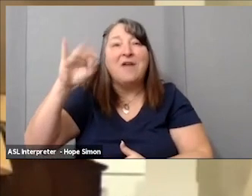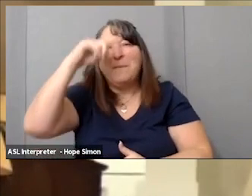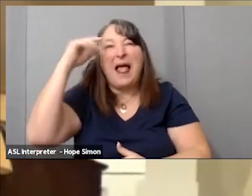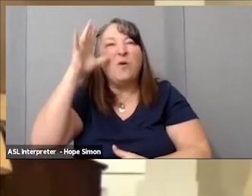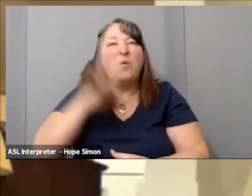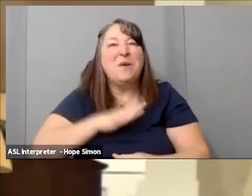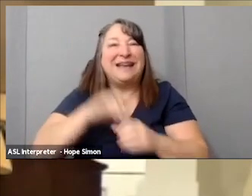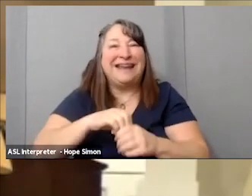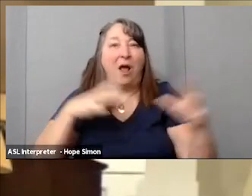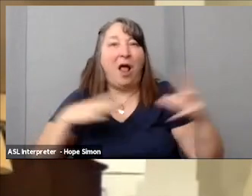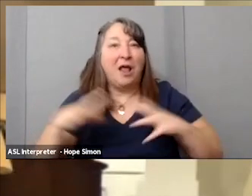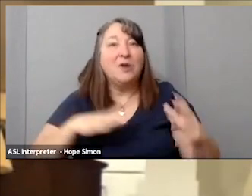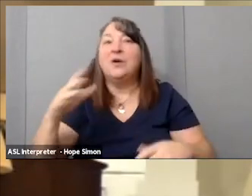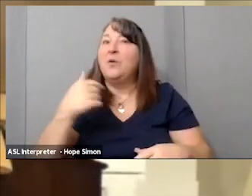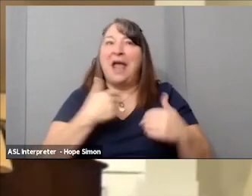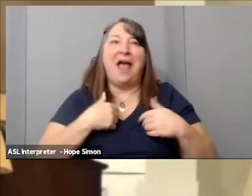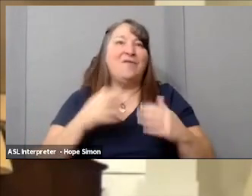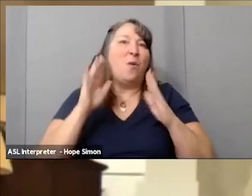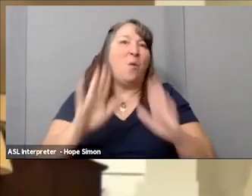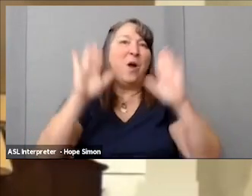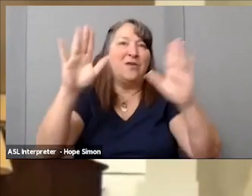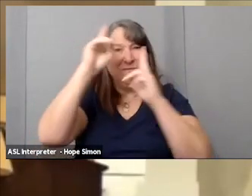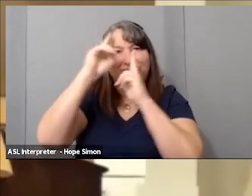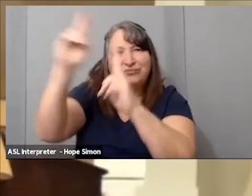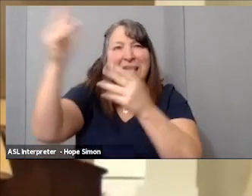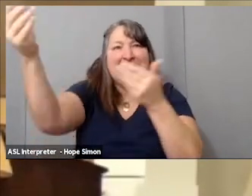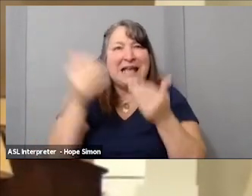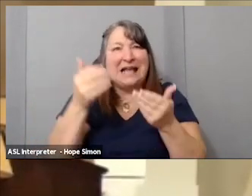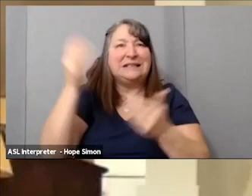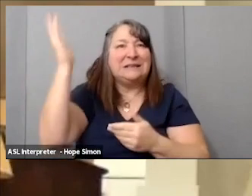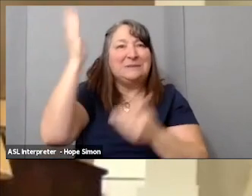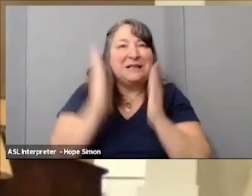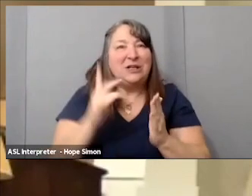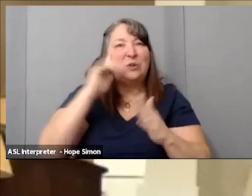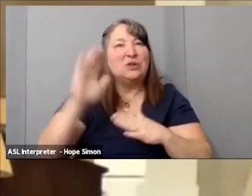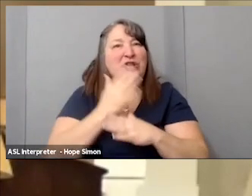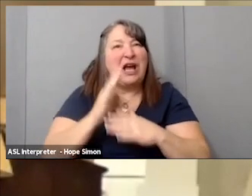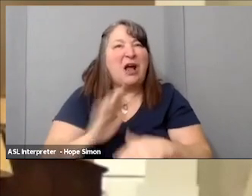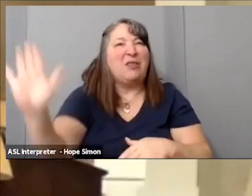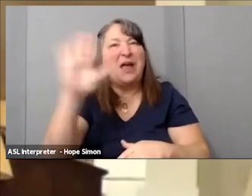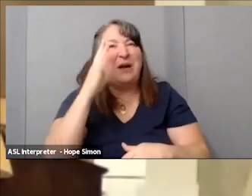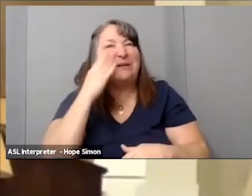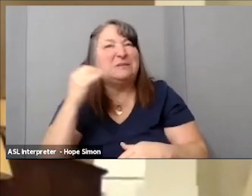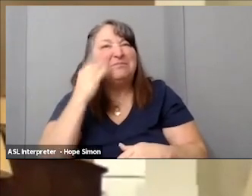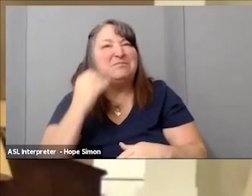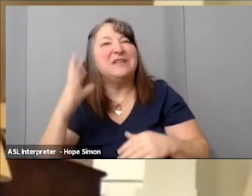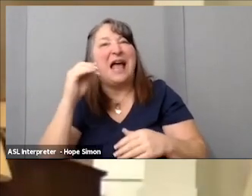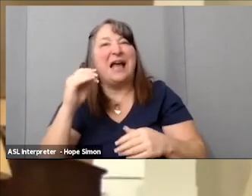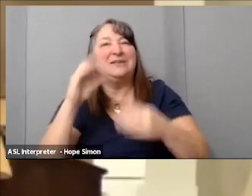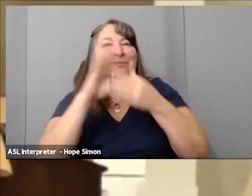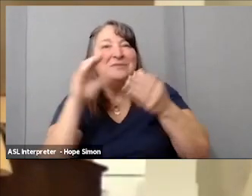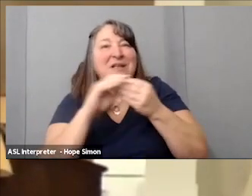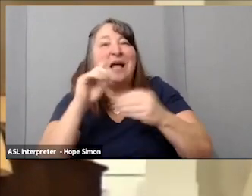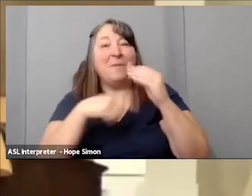from our esteemed guest speakers who will share their experiences and insights on how to ensure that the stories and voices of Black